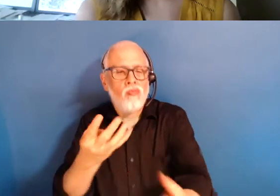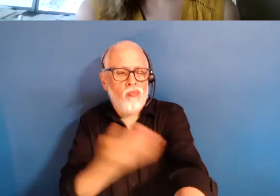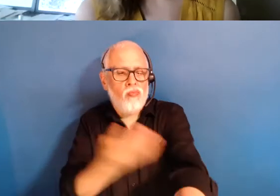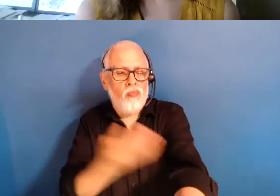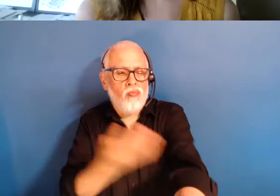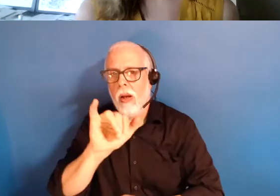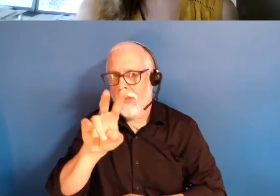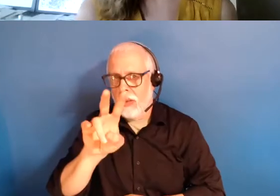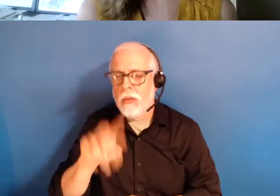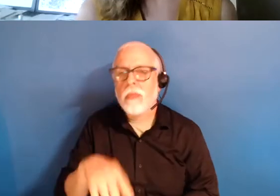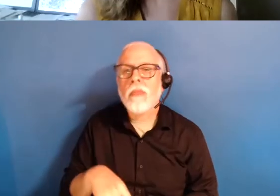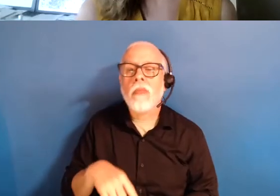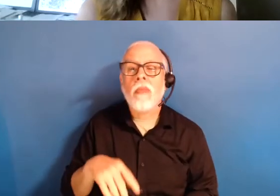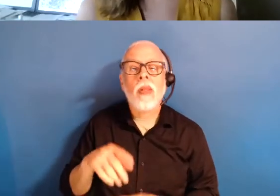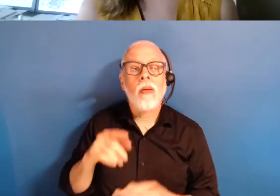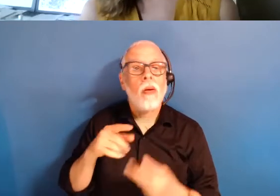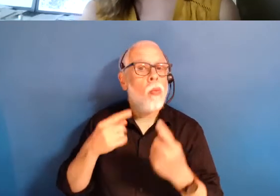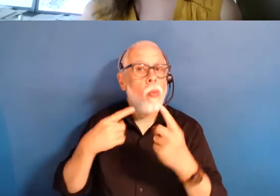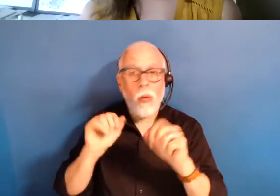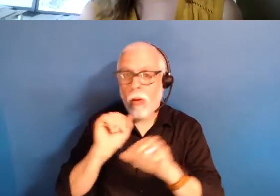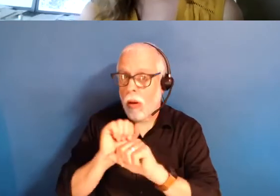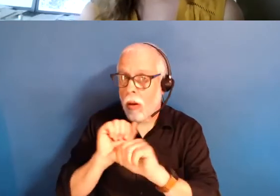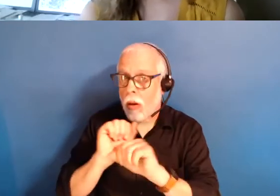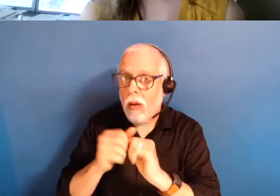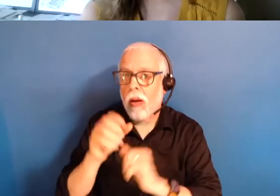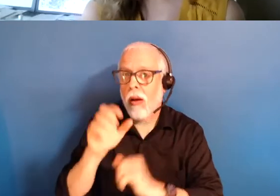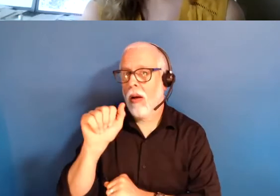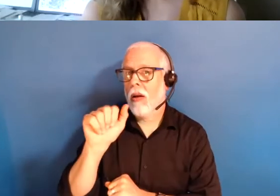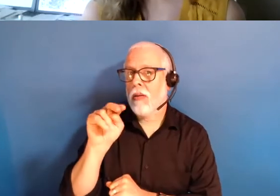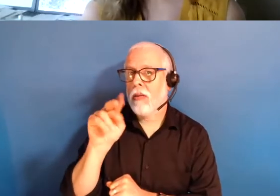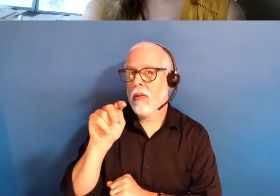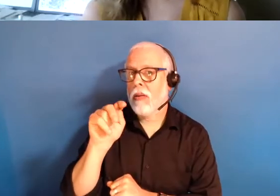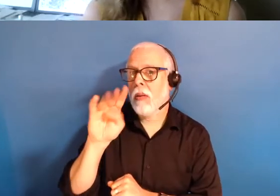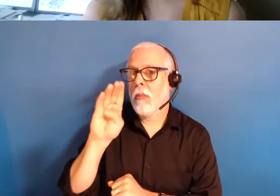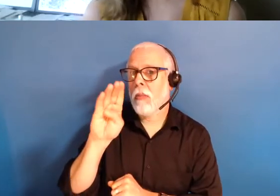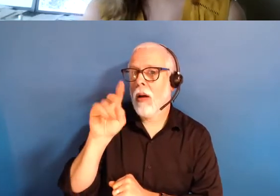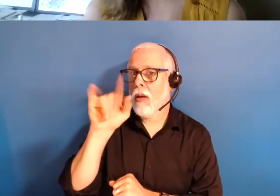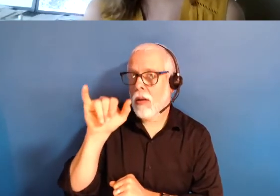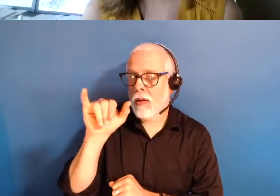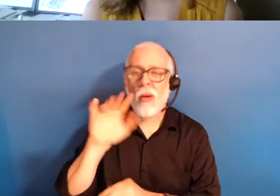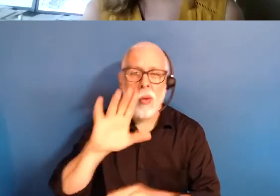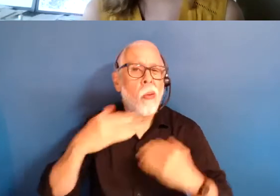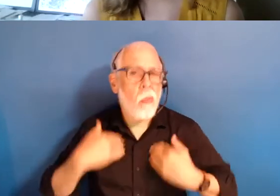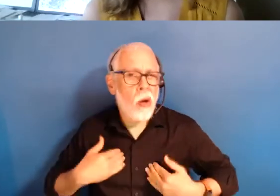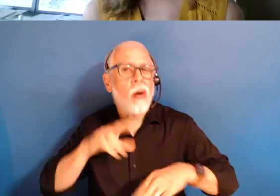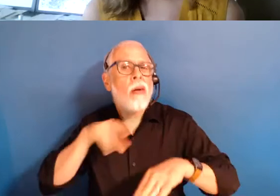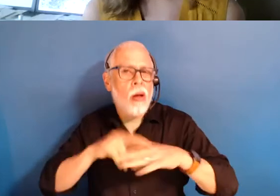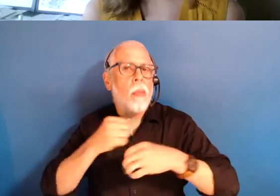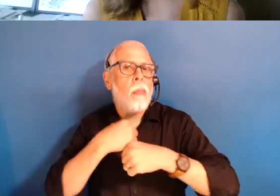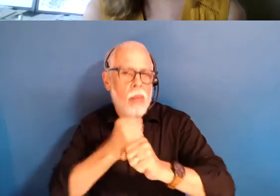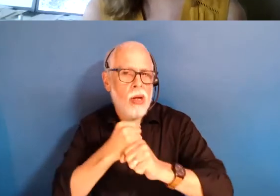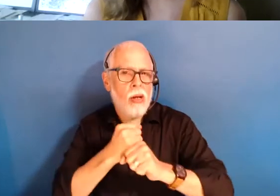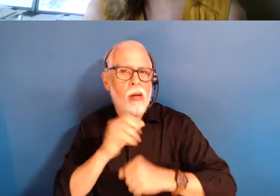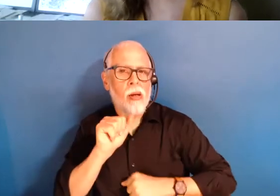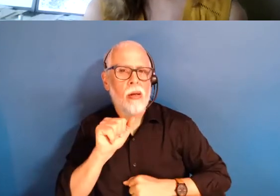IV. They work because they are antibodies. So your body naturally makes antibodies.